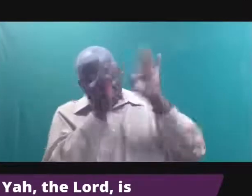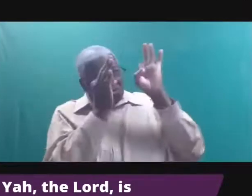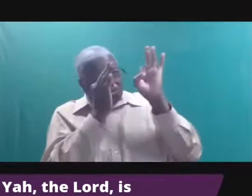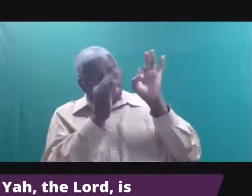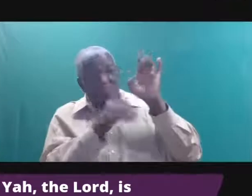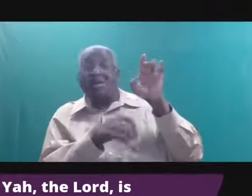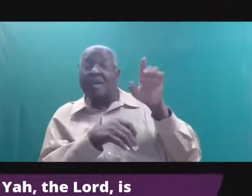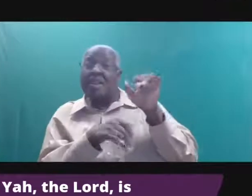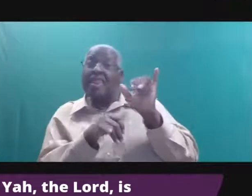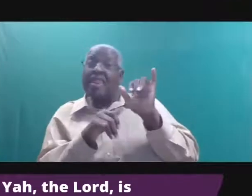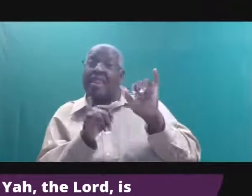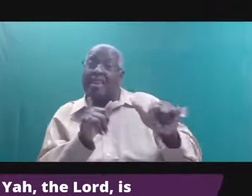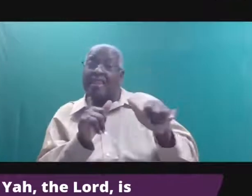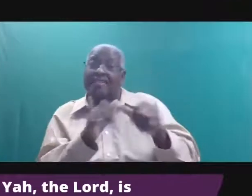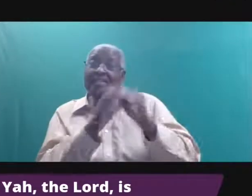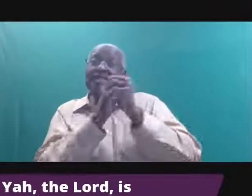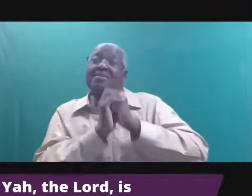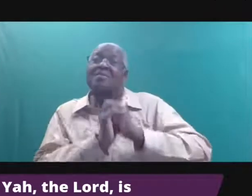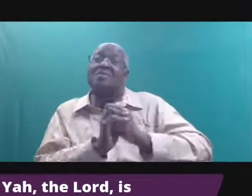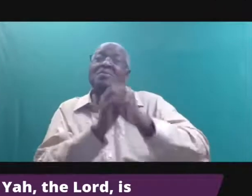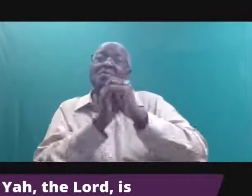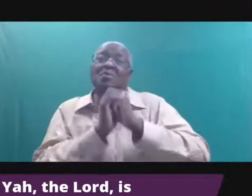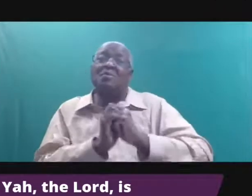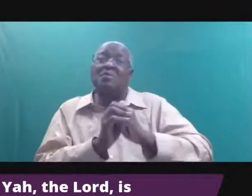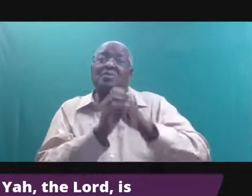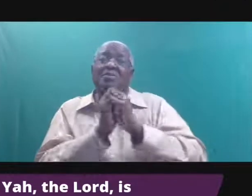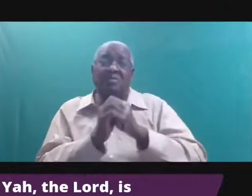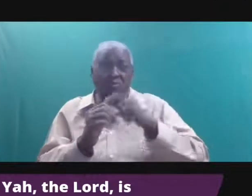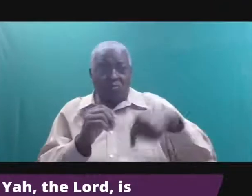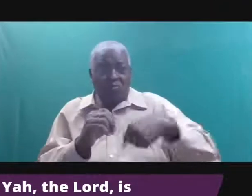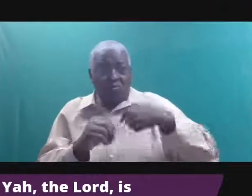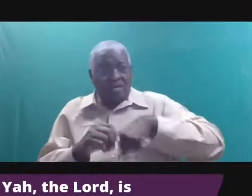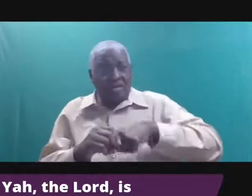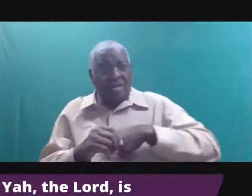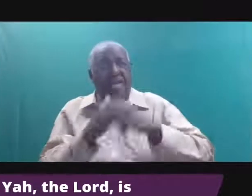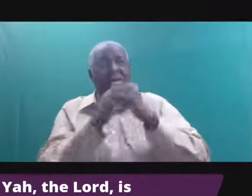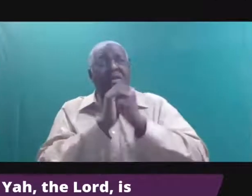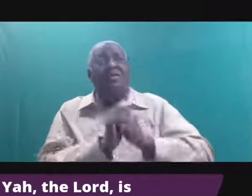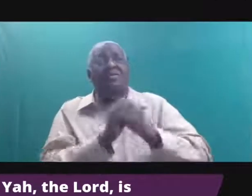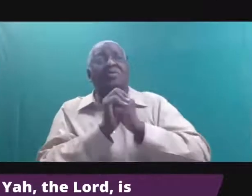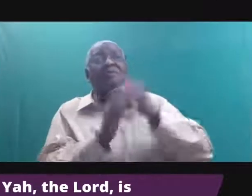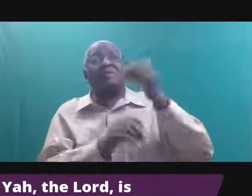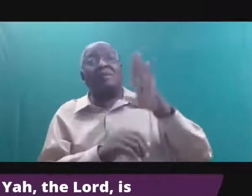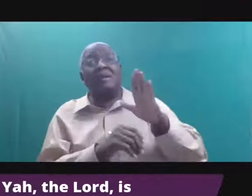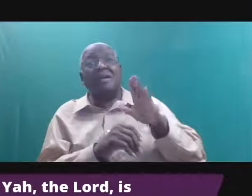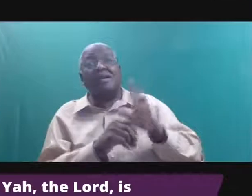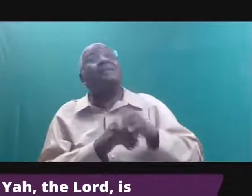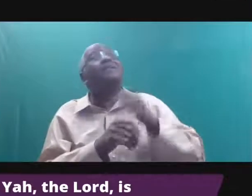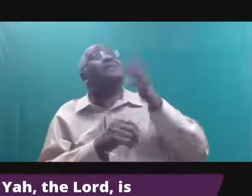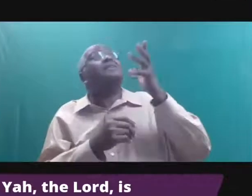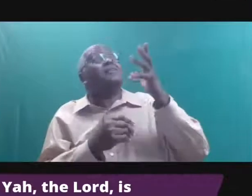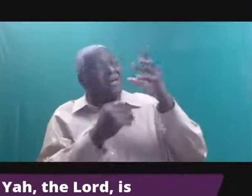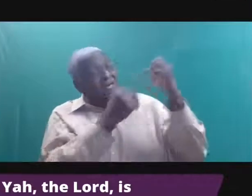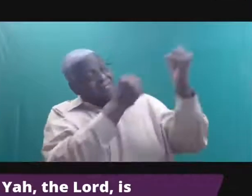of devotion or worship. And when I worship God, I get access to all God